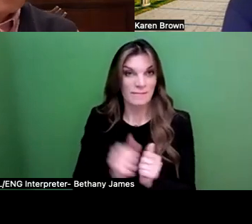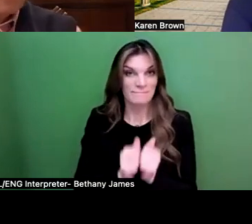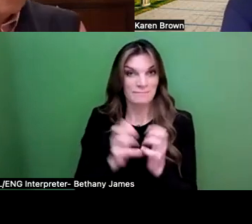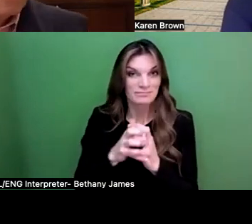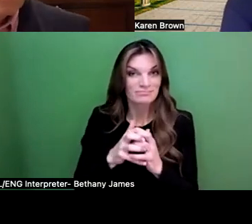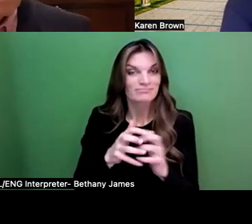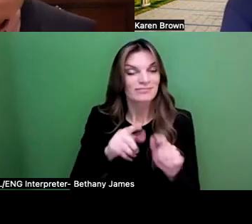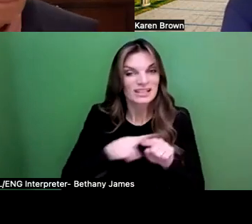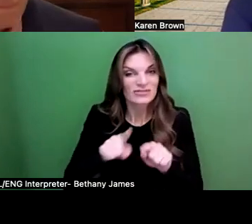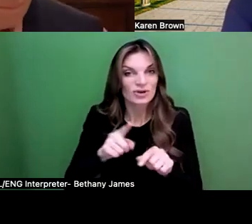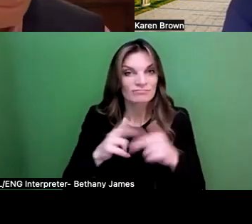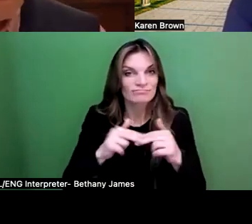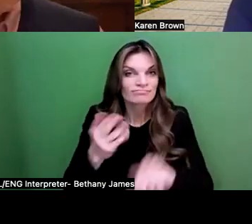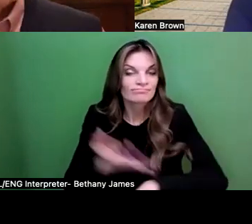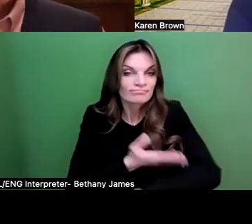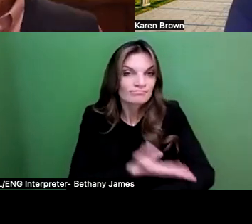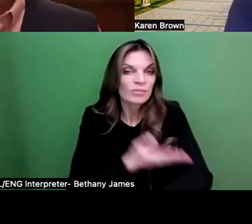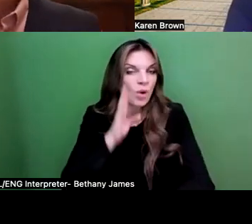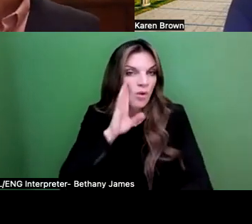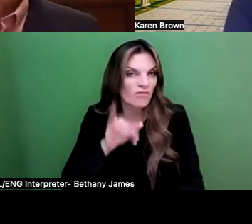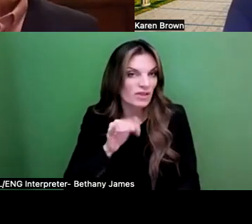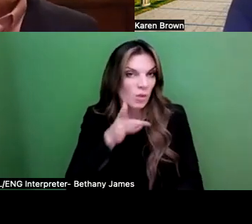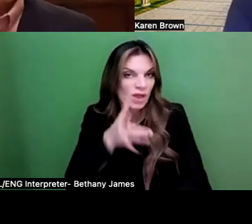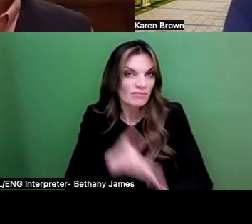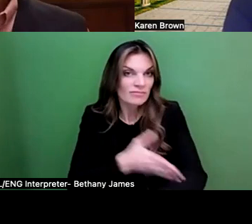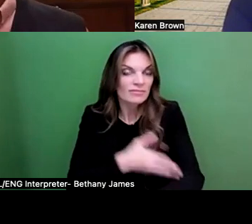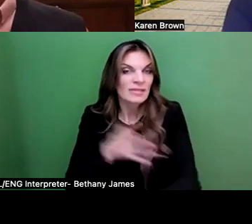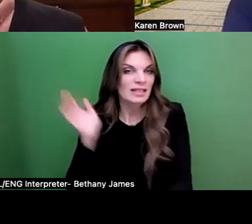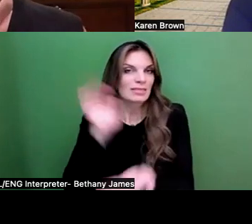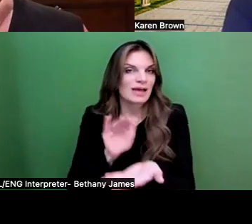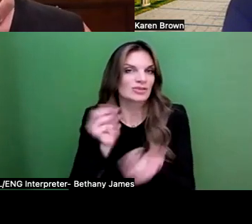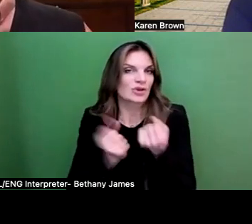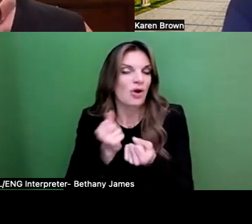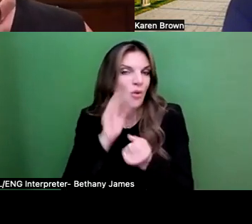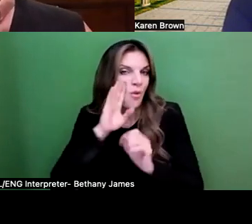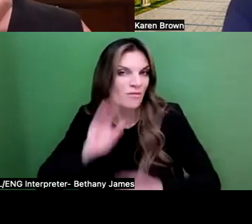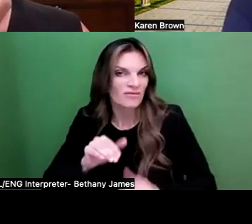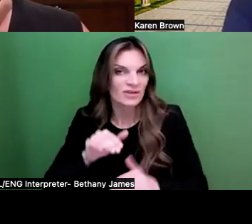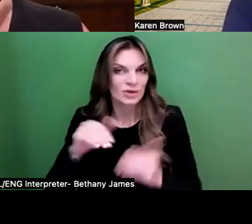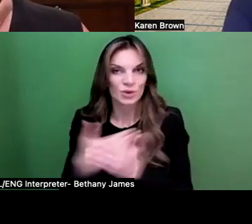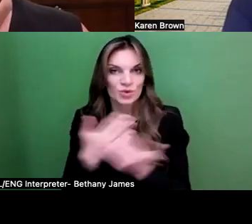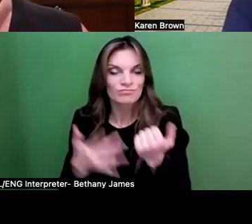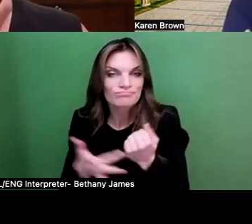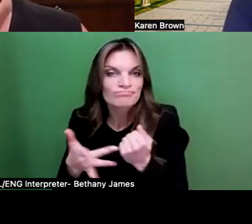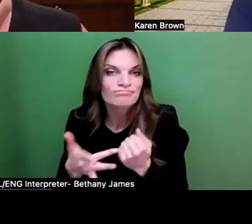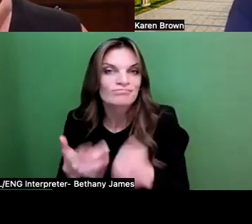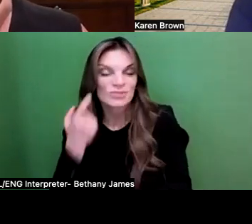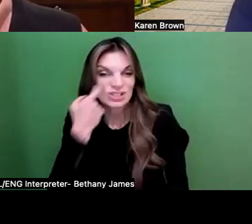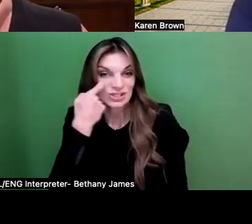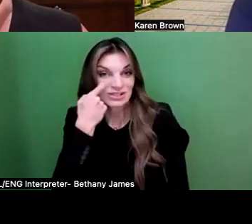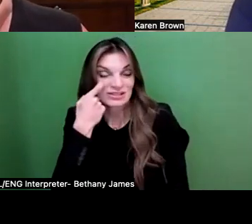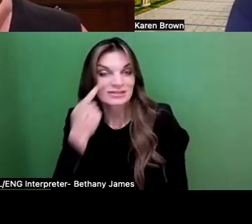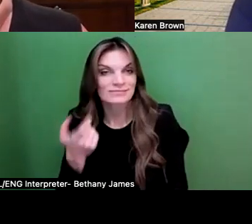development because people will have to use their cars less. We were accepted to